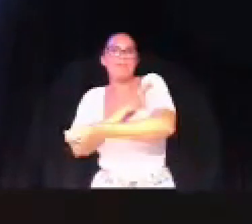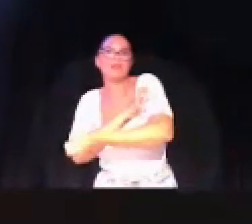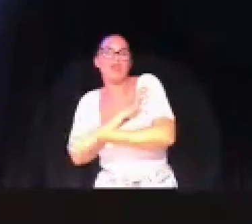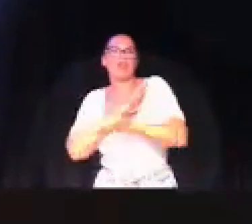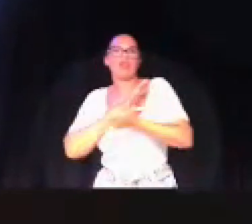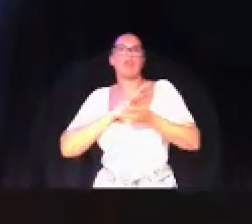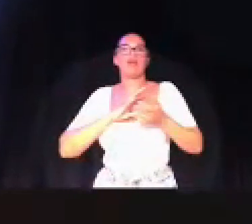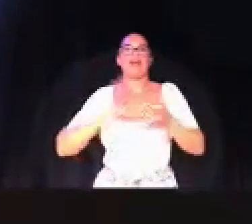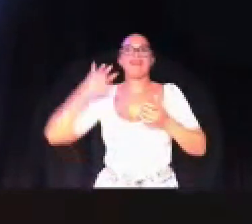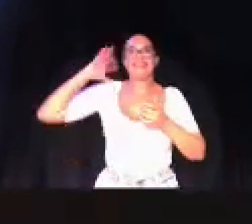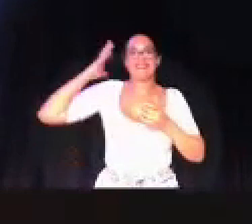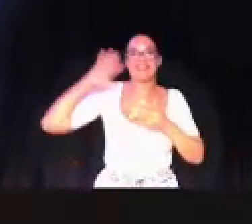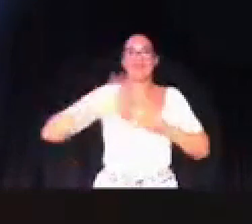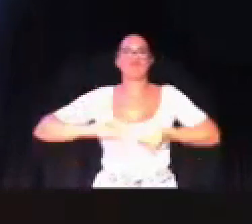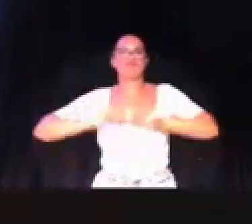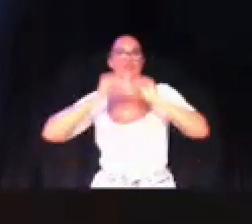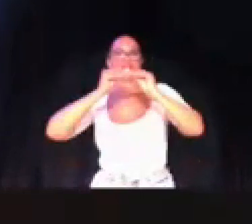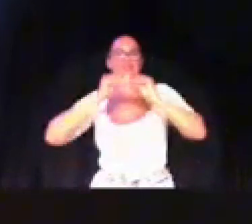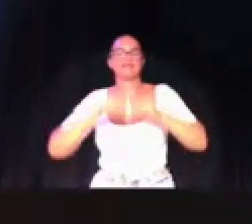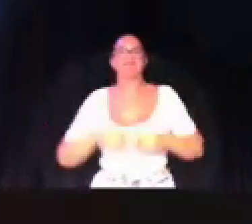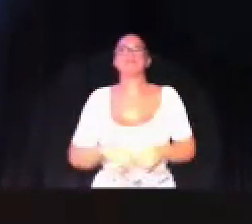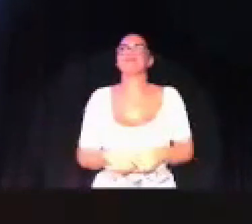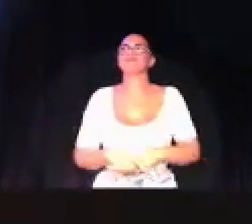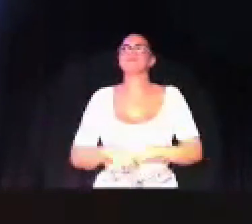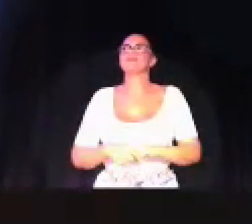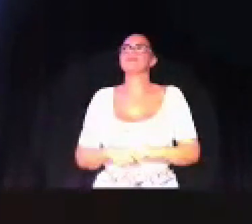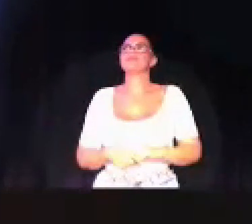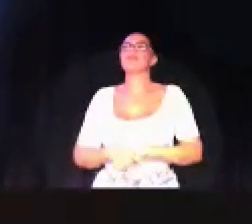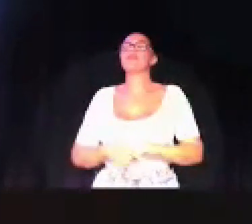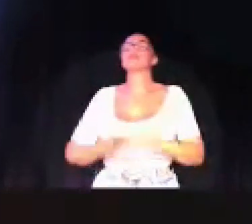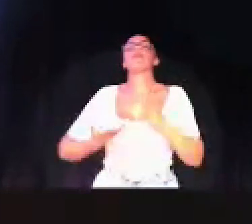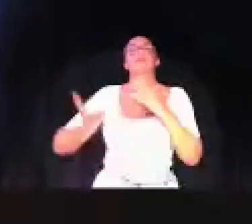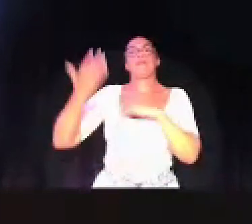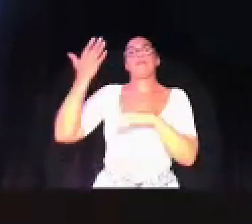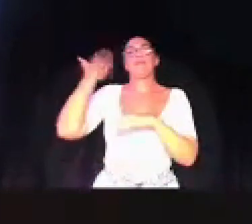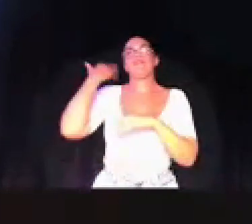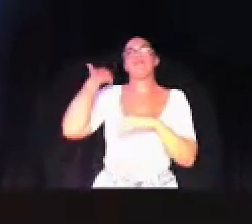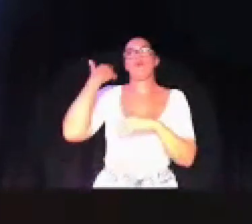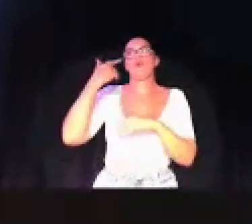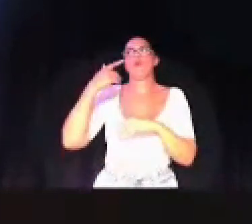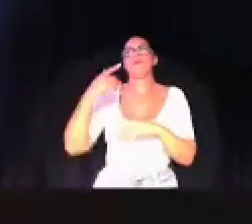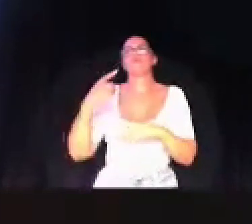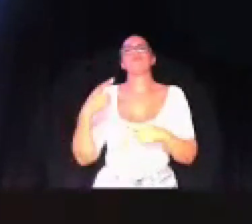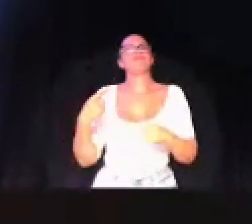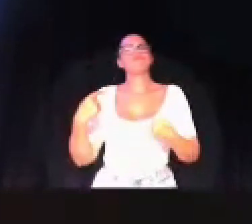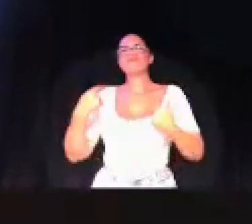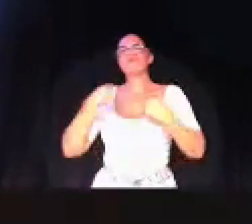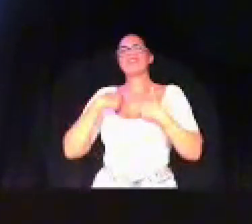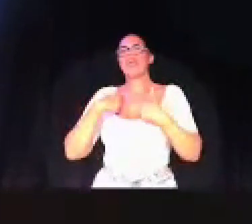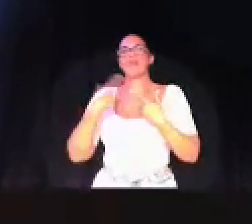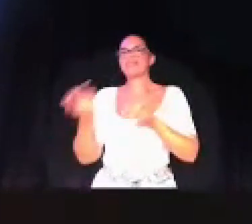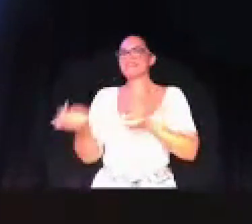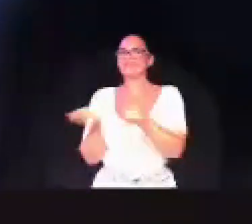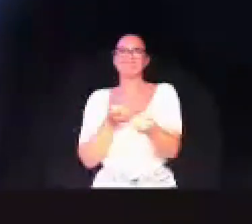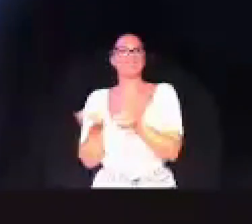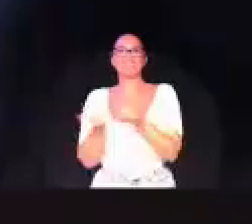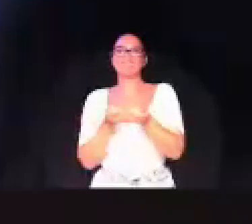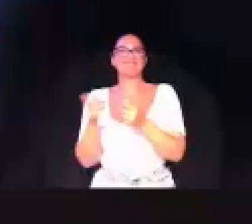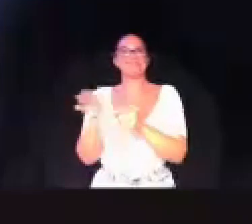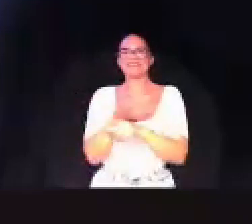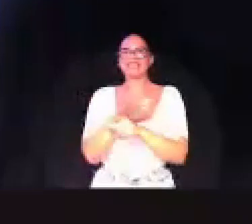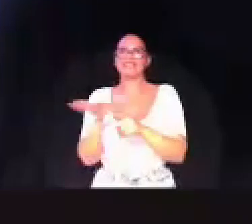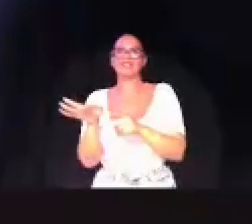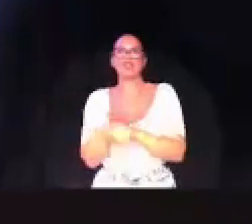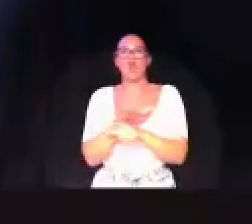movement. And also in previous versions, I wasn't really like calibrating any of the sensors, if you know what I mean. So it was just